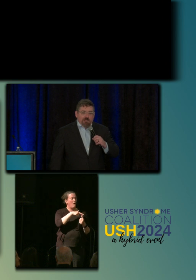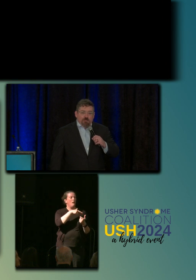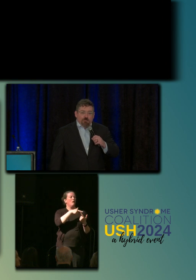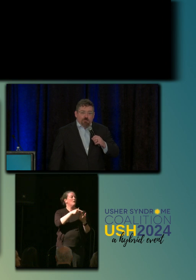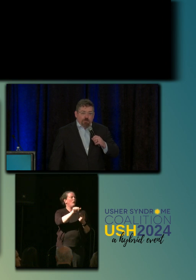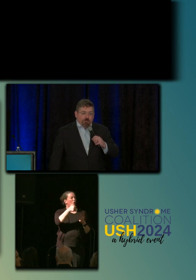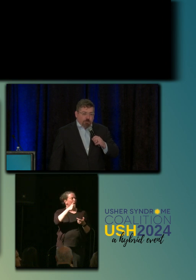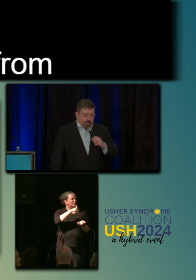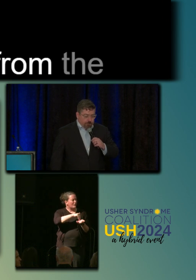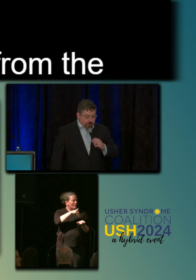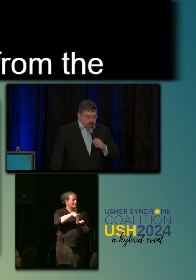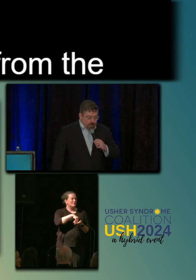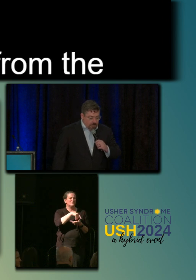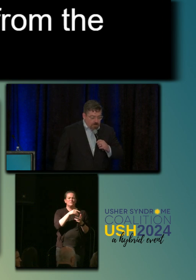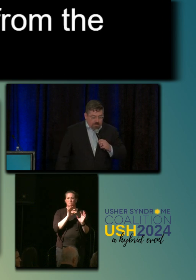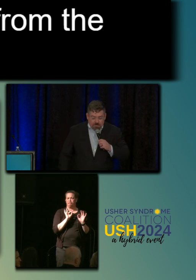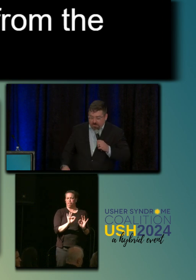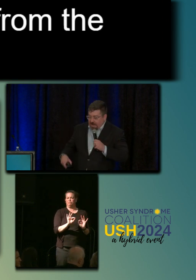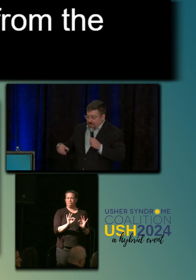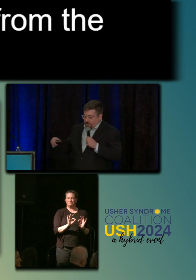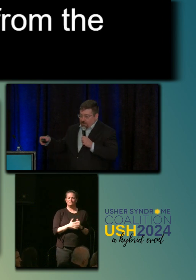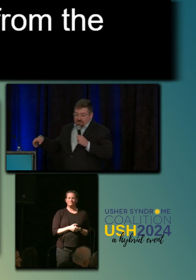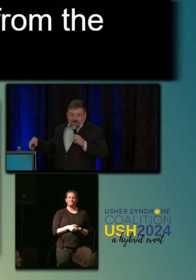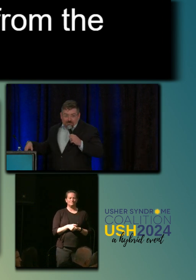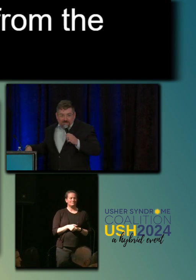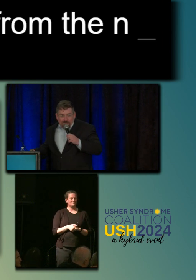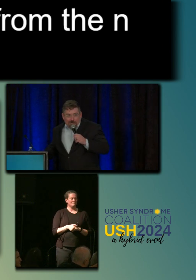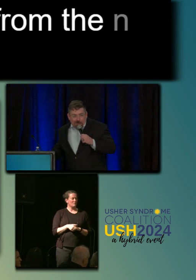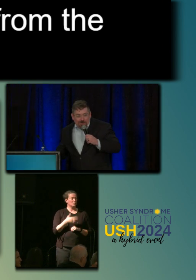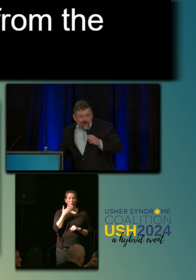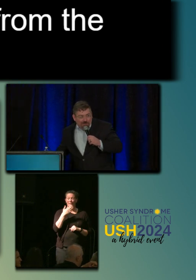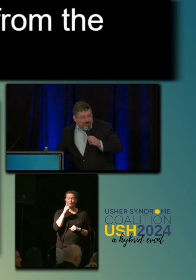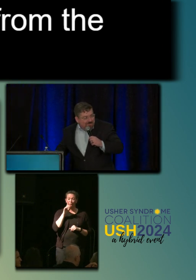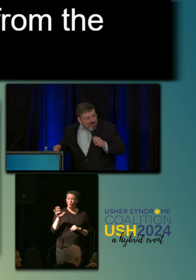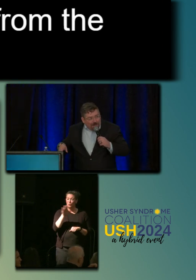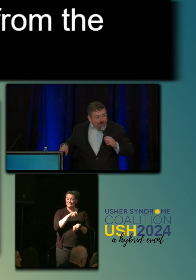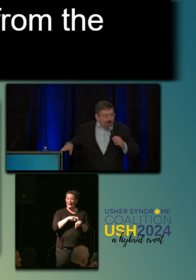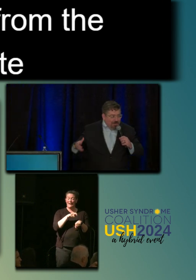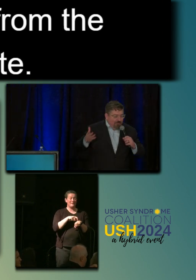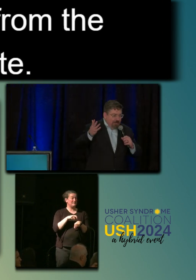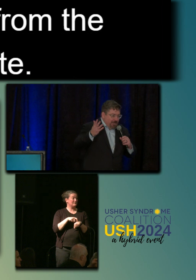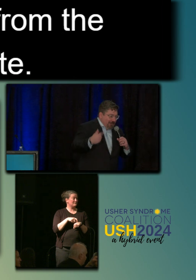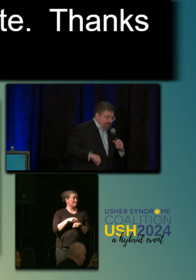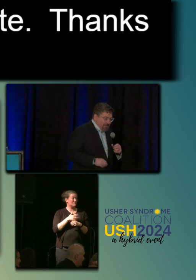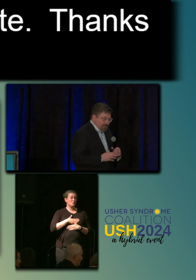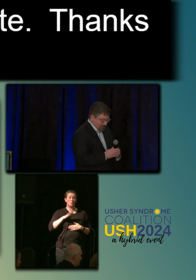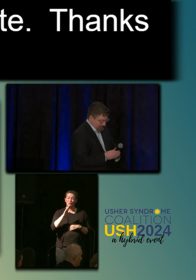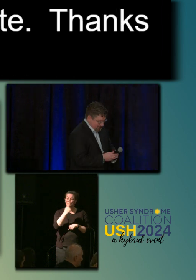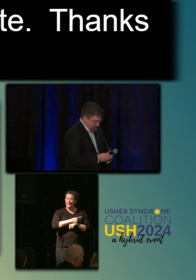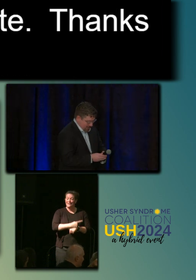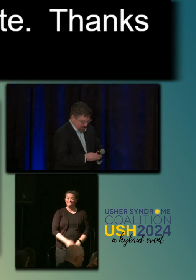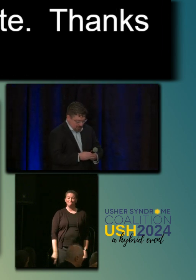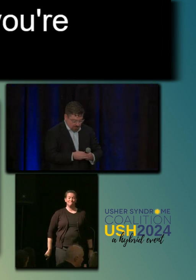Eye Institute, which we're pretty thrilled about. So with that, thank you for your time. Sorry I went a little bit over, and have a great day.